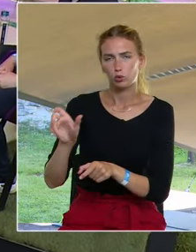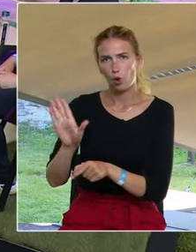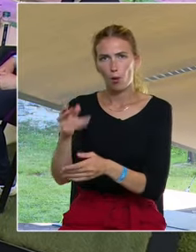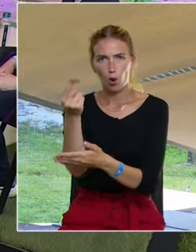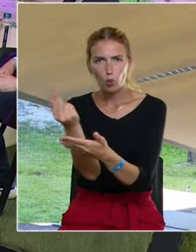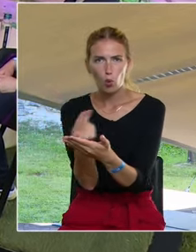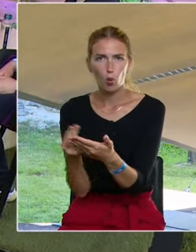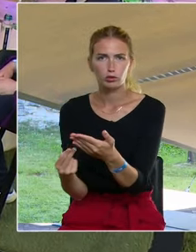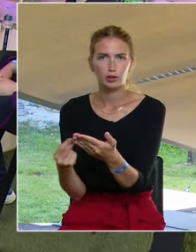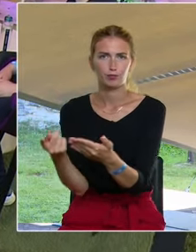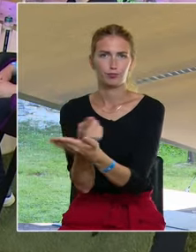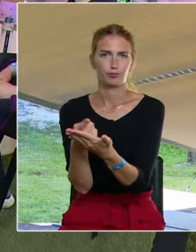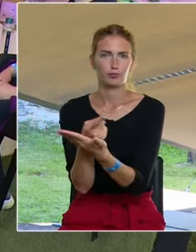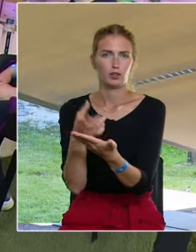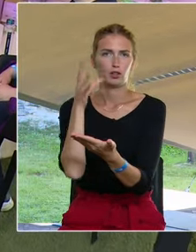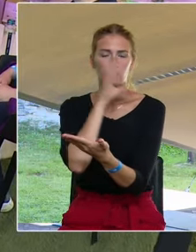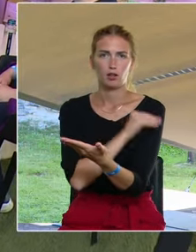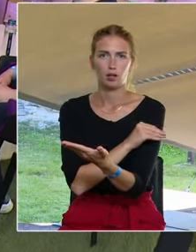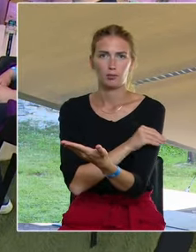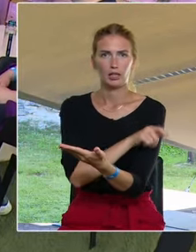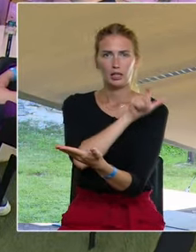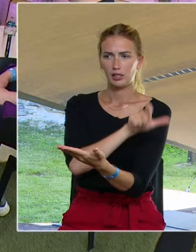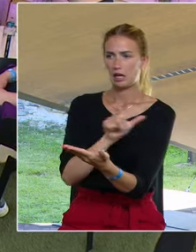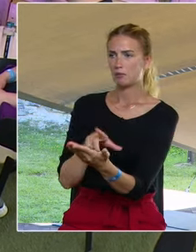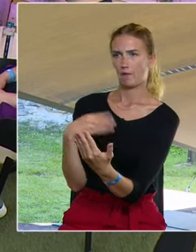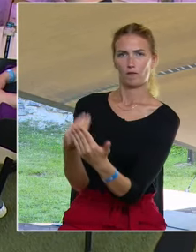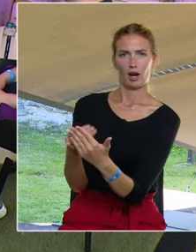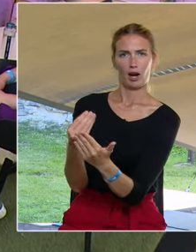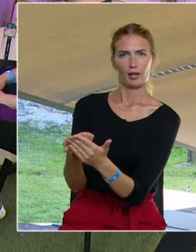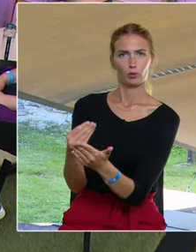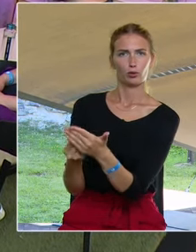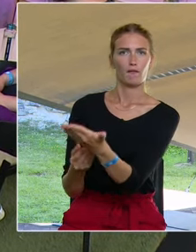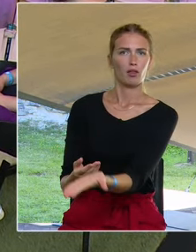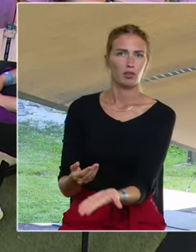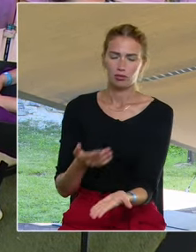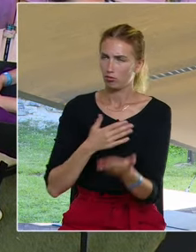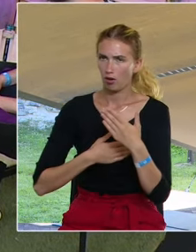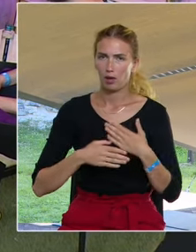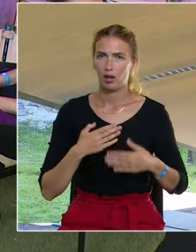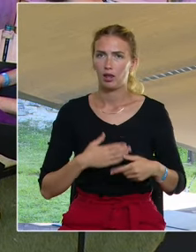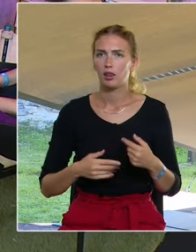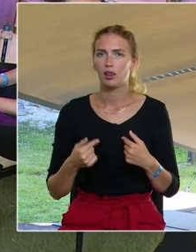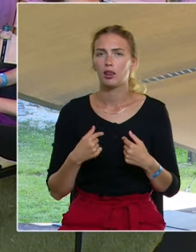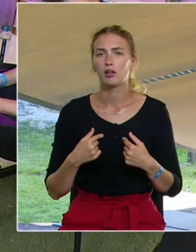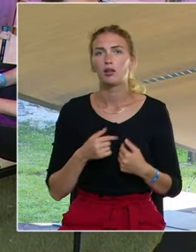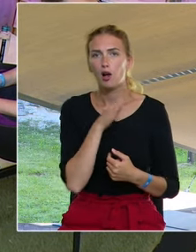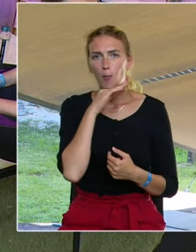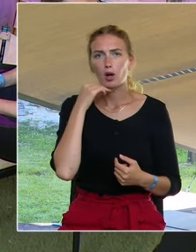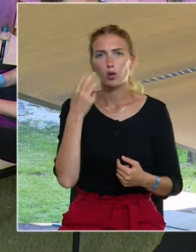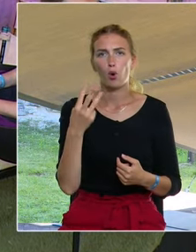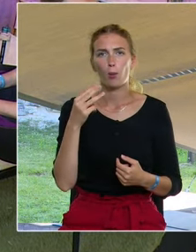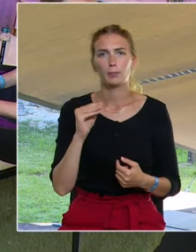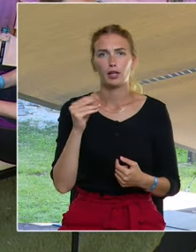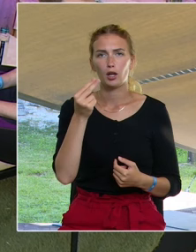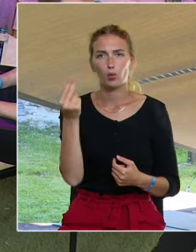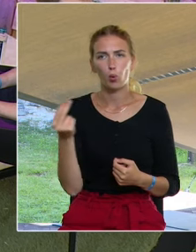art and it being appreciated for what it is in and of itself. A lot of 3D artists, a